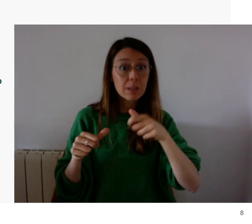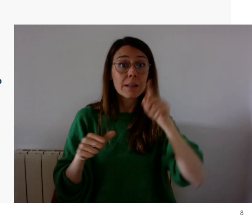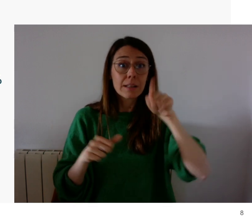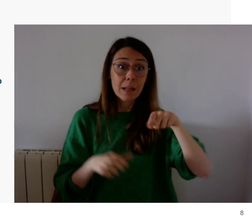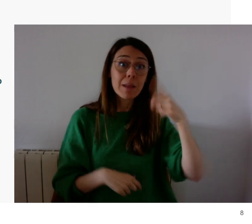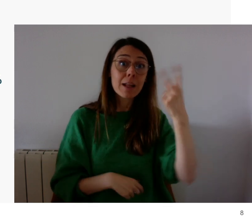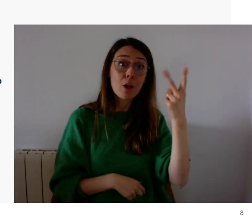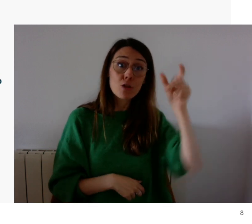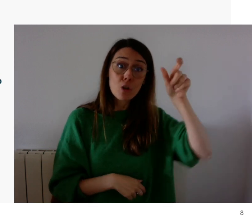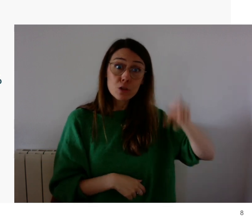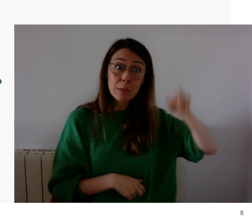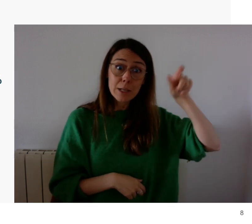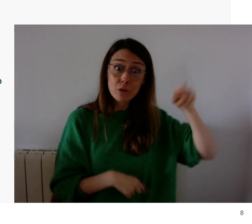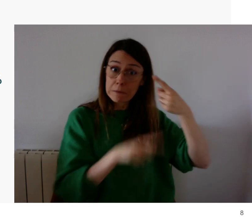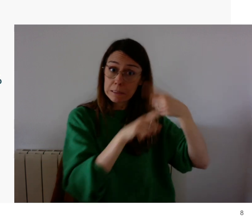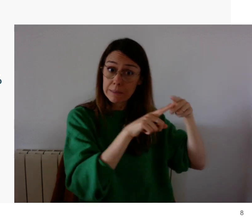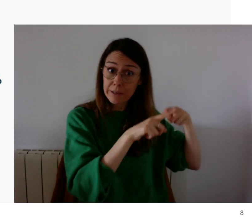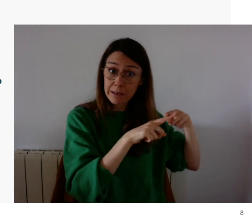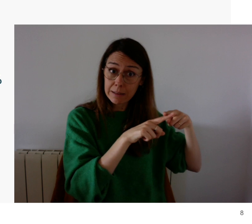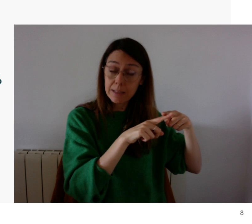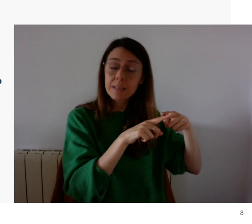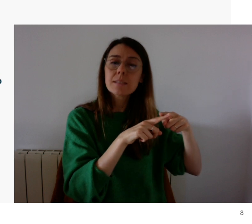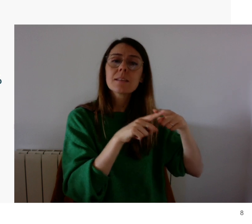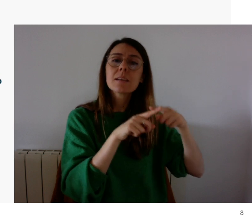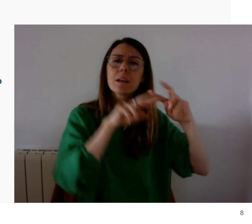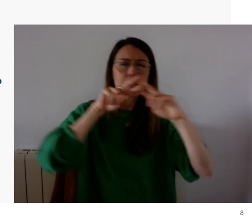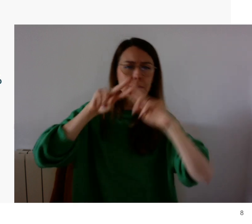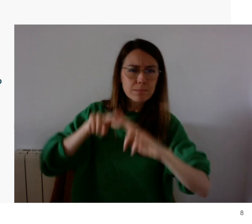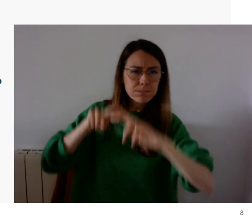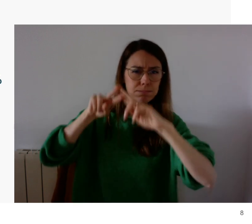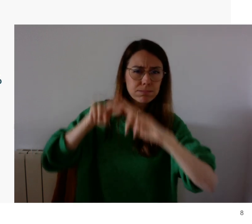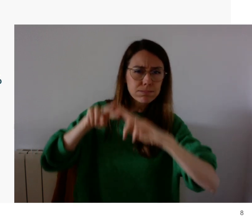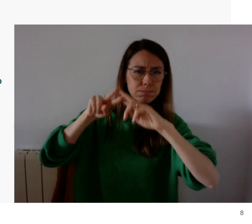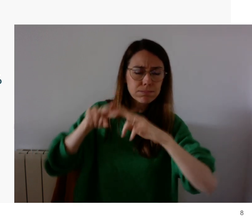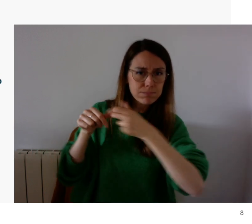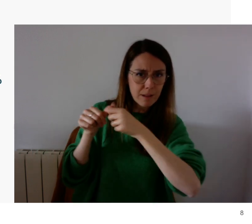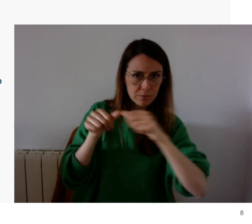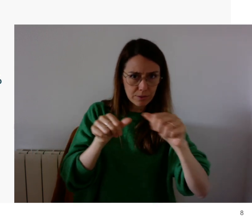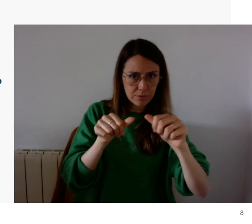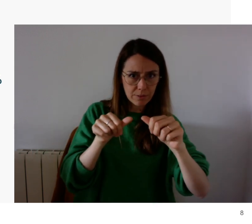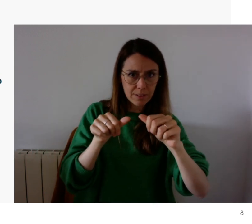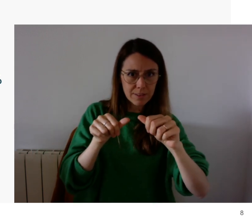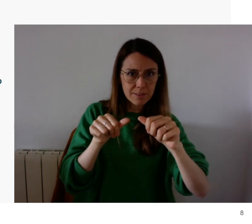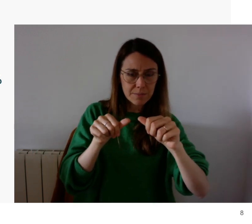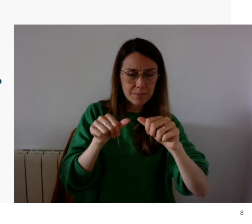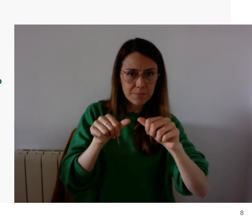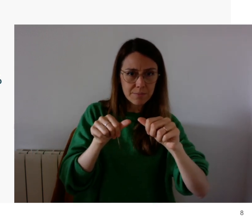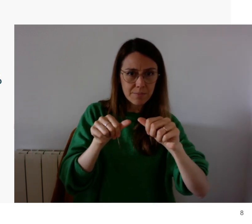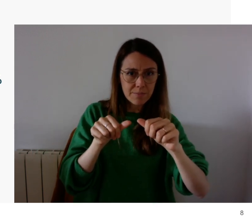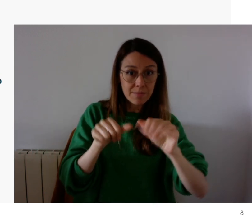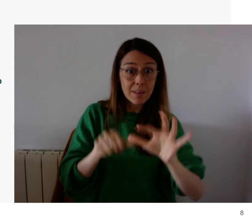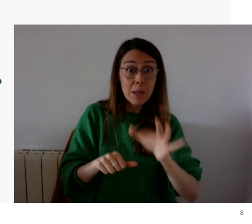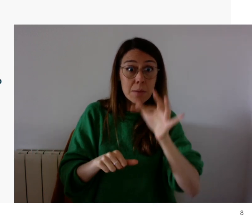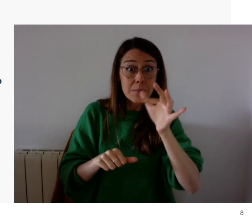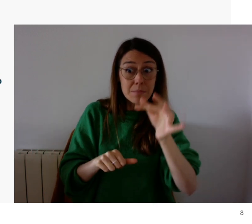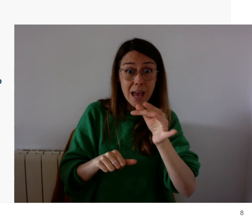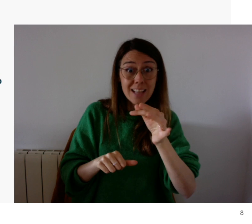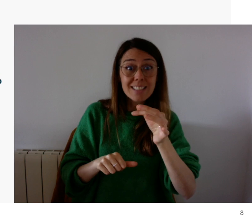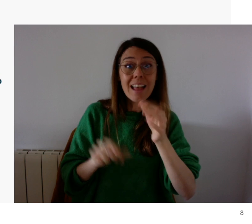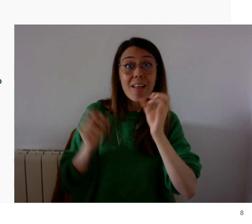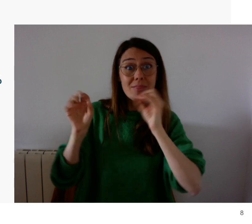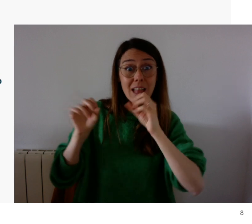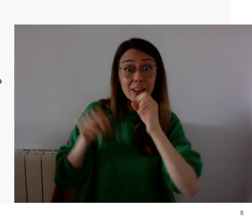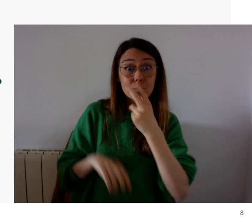we also did an inter-annotator reliability over 24% of the data, which turned into an